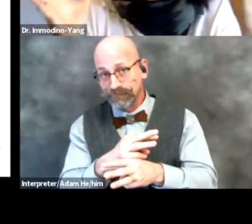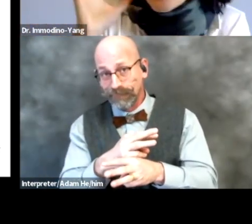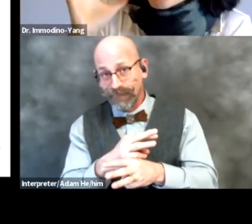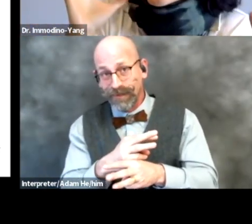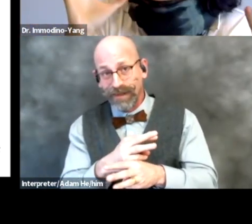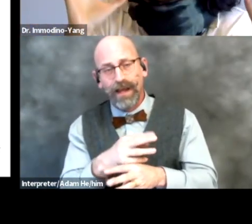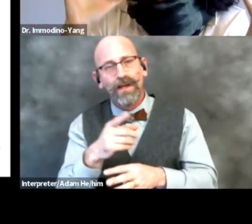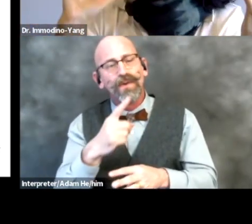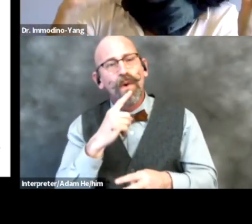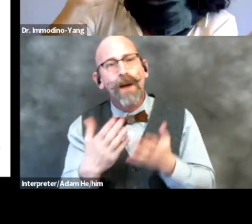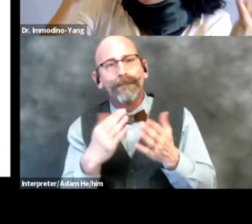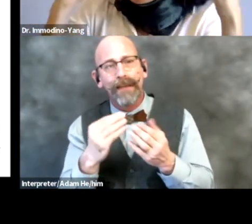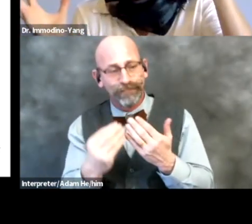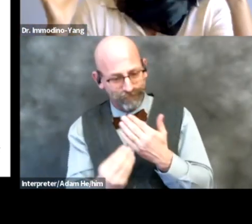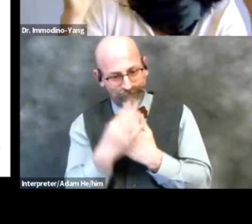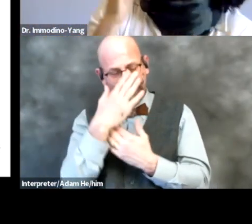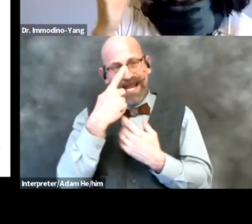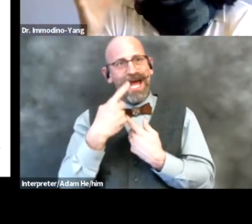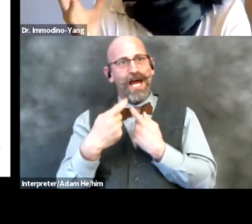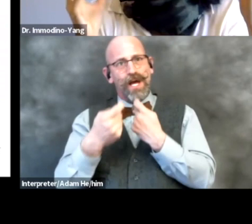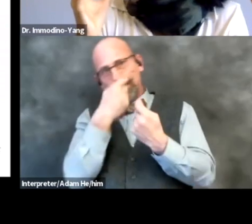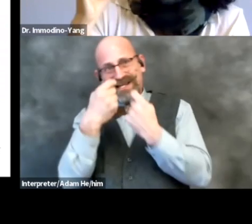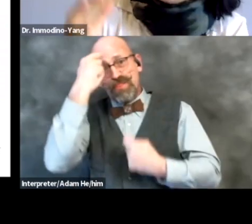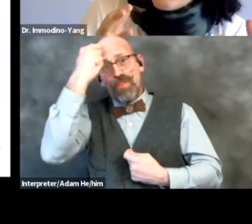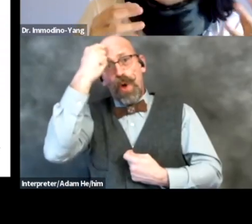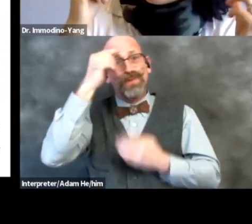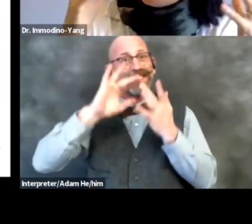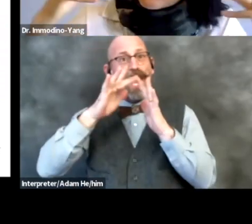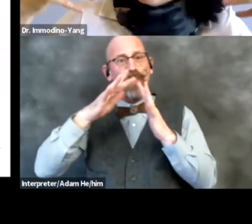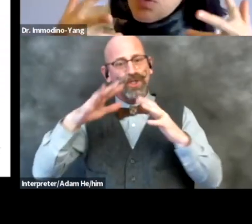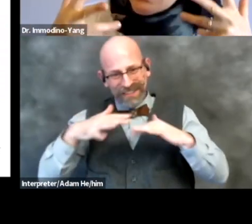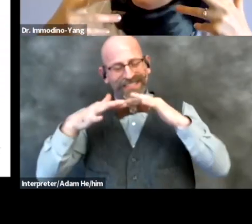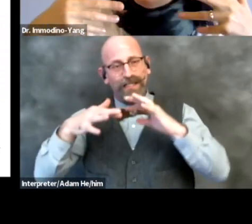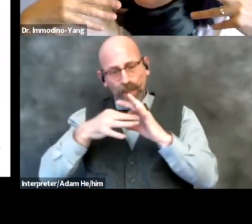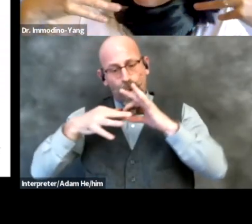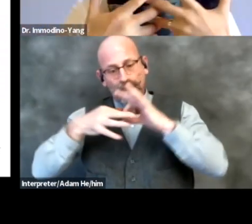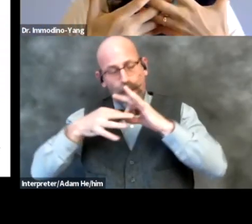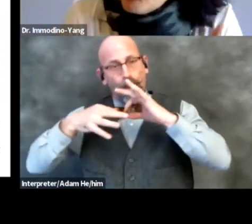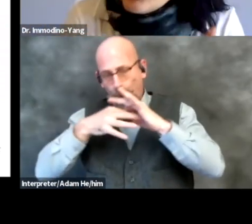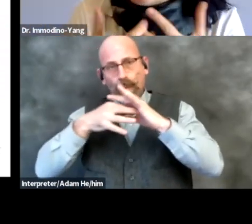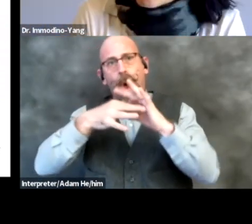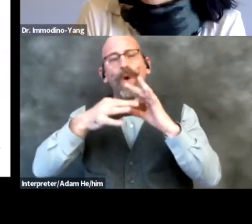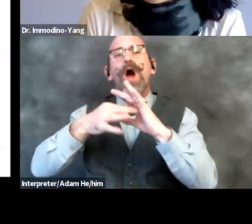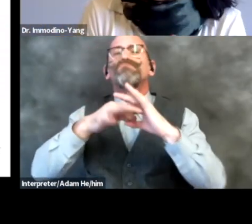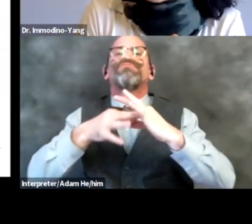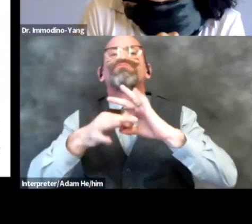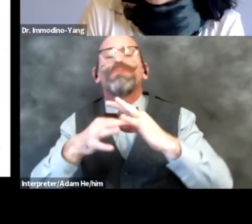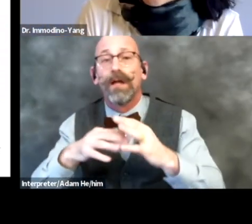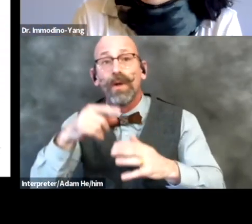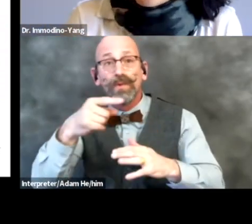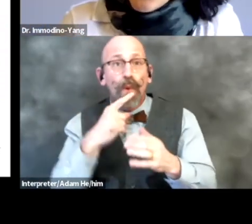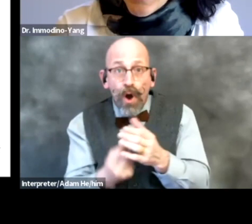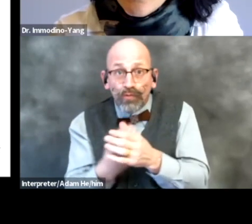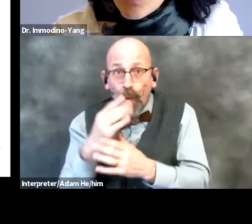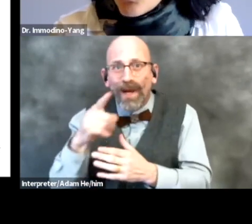coordinating these networks. And as you coordinate them over time, you may be growing their ability to coordinate with each